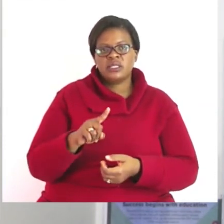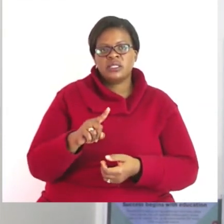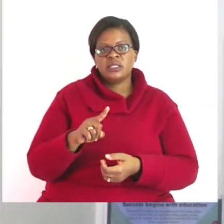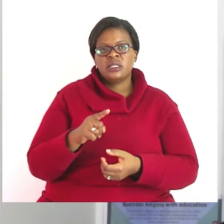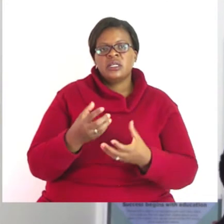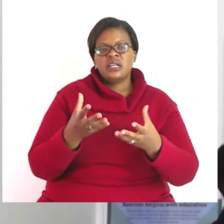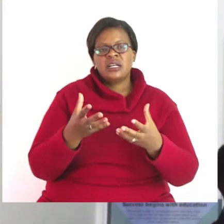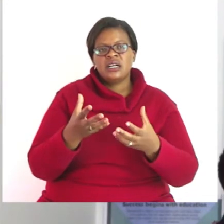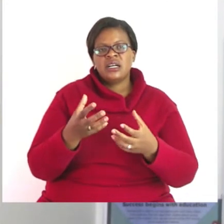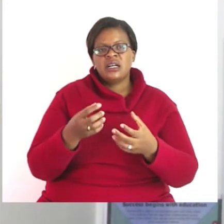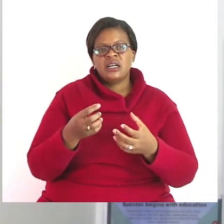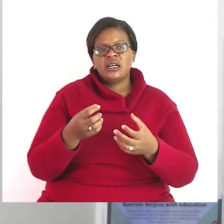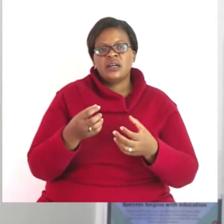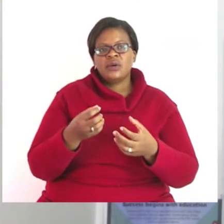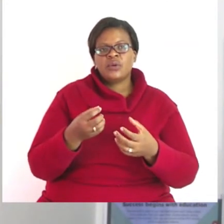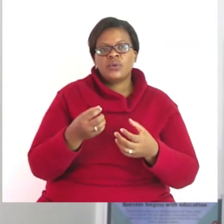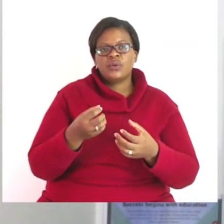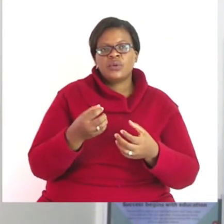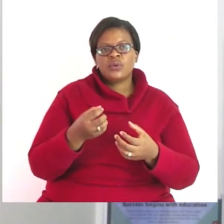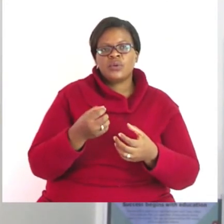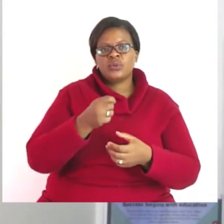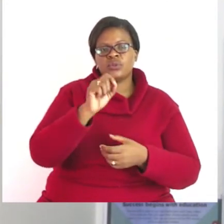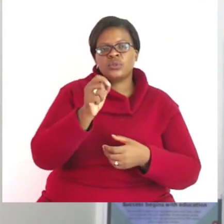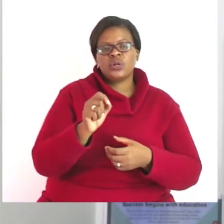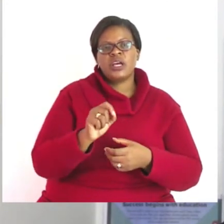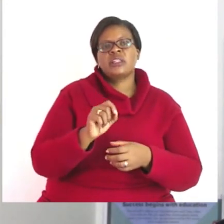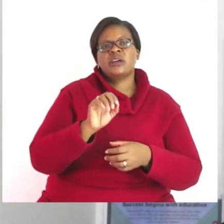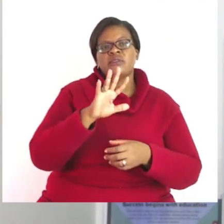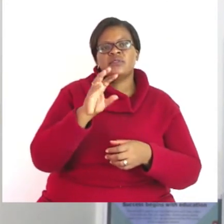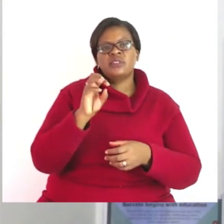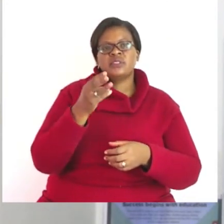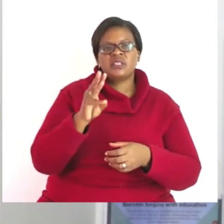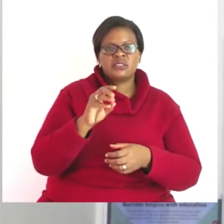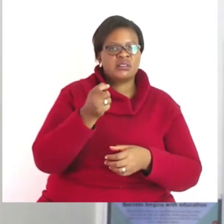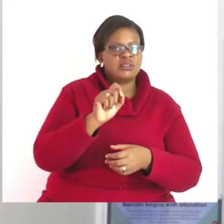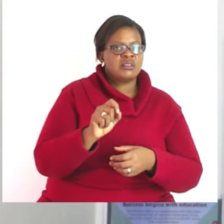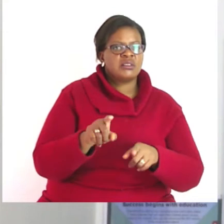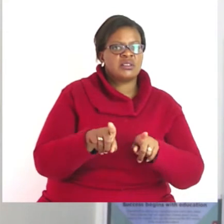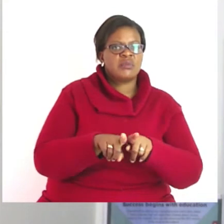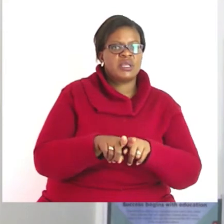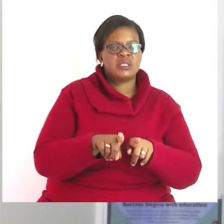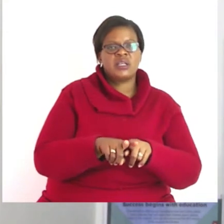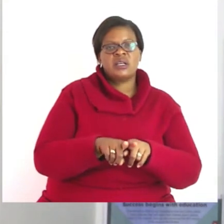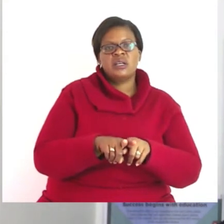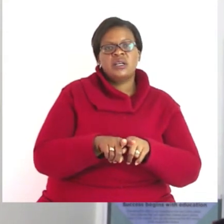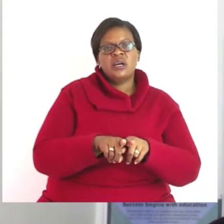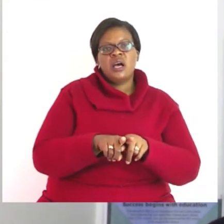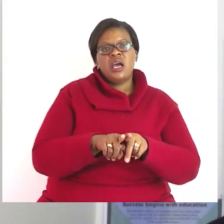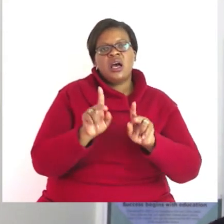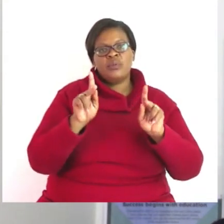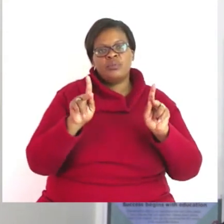answer to write 56 as a product of its prime